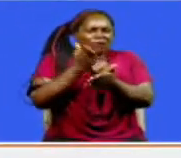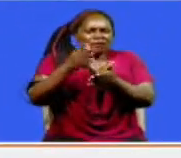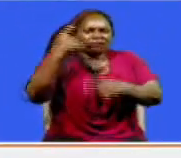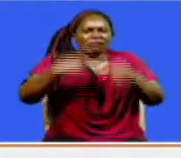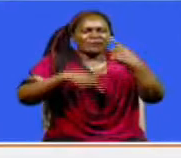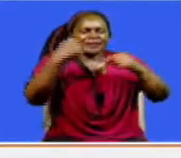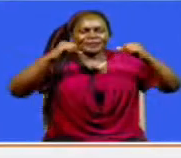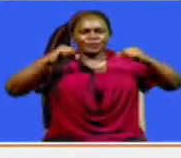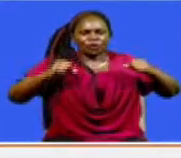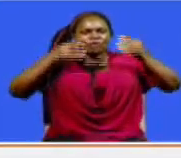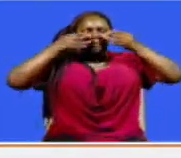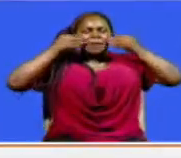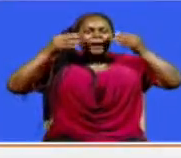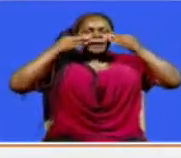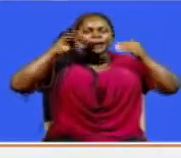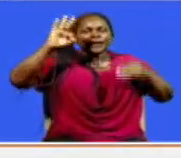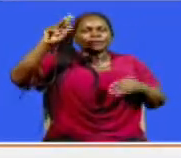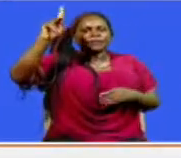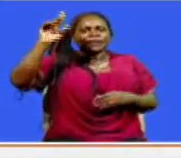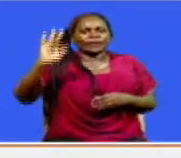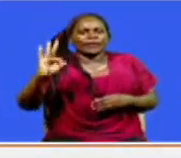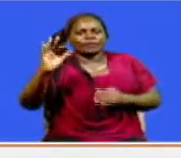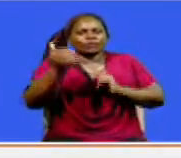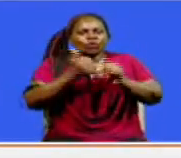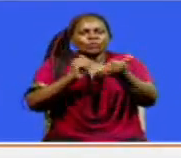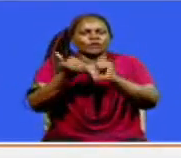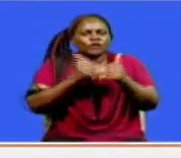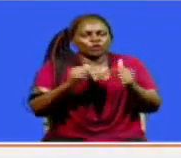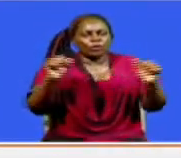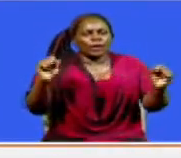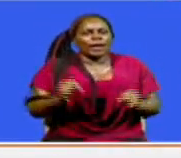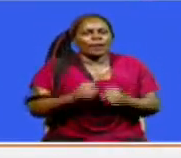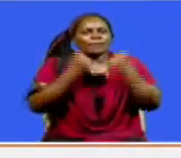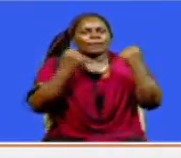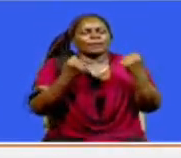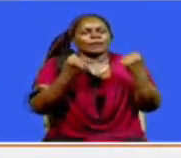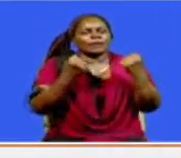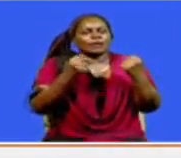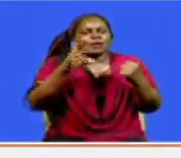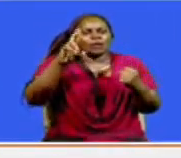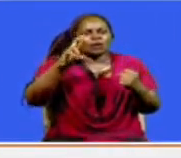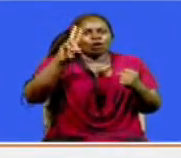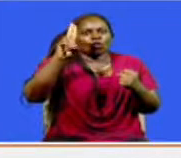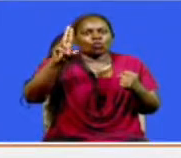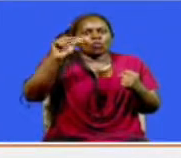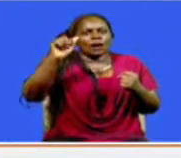for Sofapaka in the FKF Premier League Round 7 action played at the Ruaraka grounds.